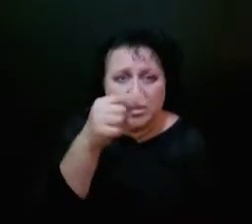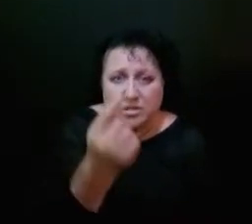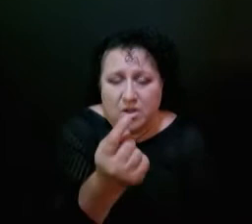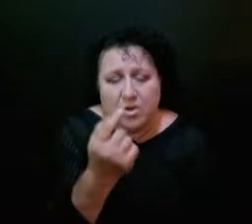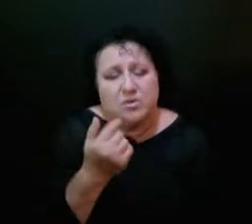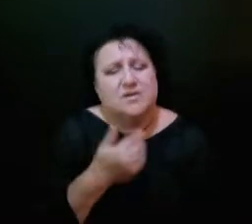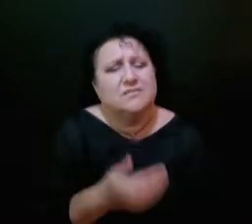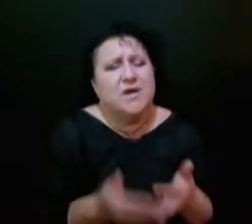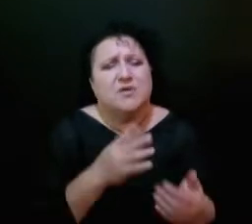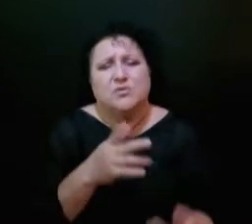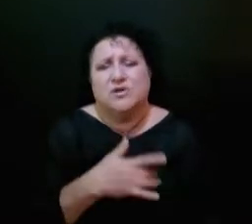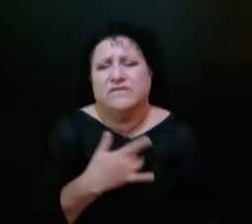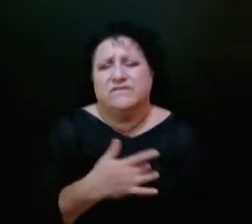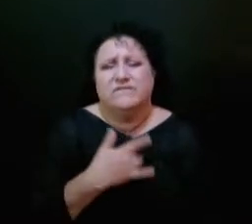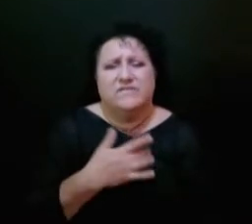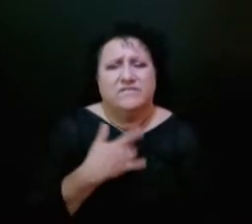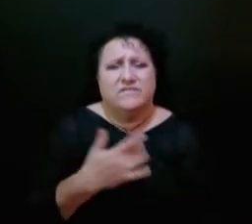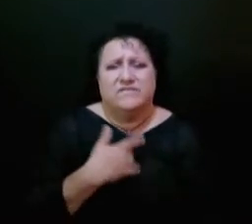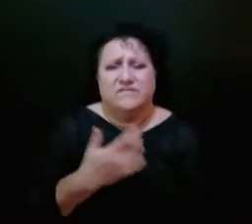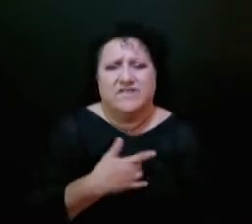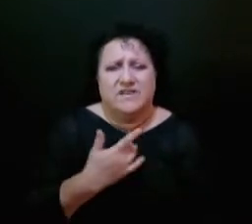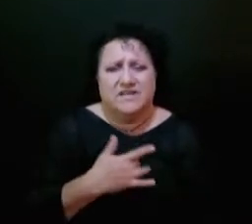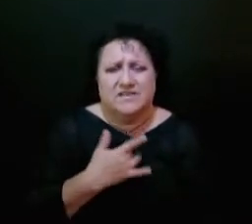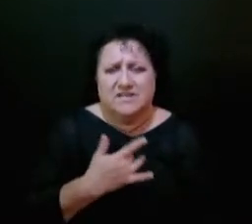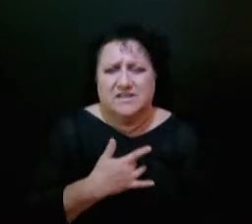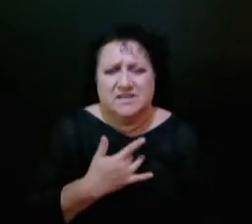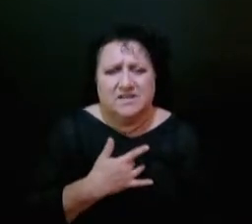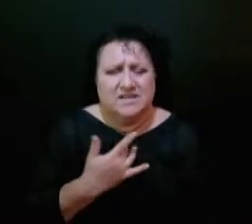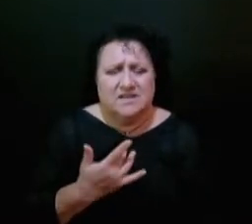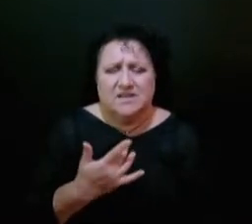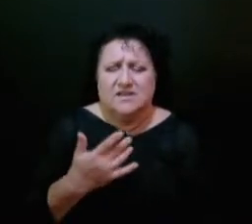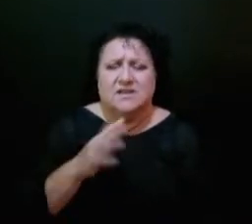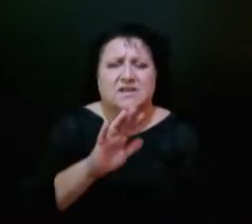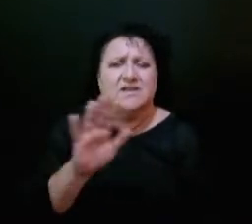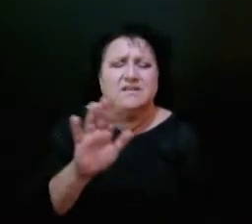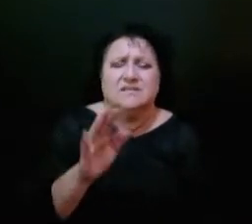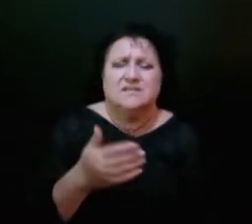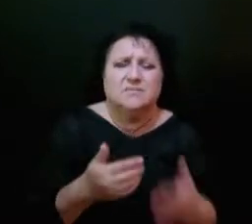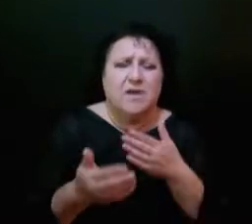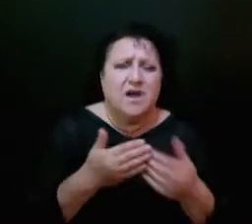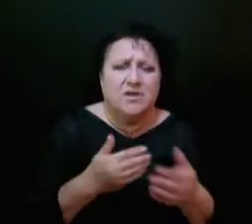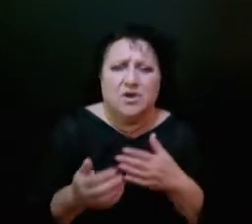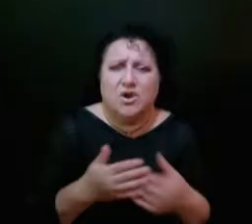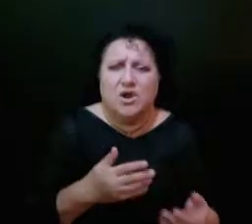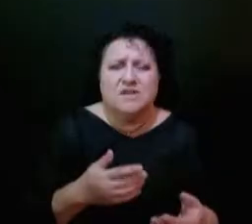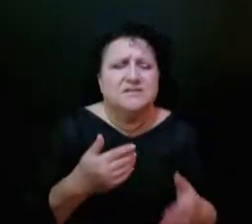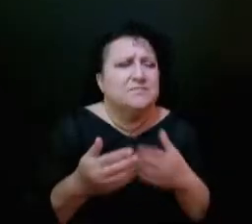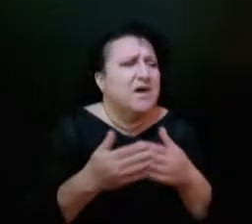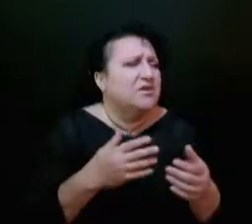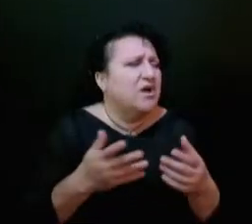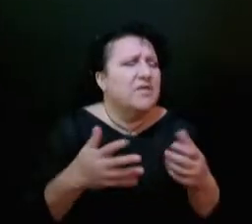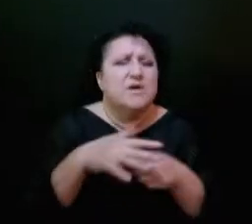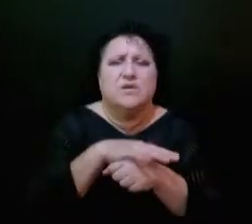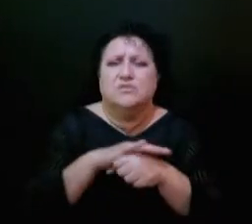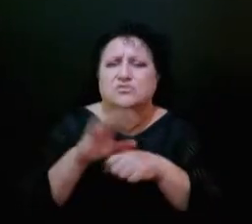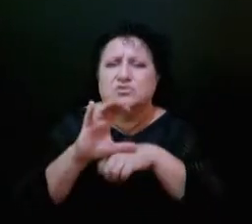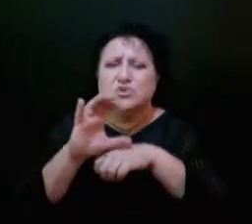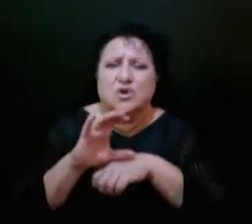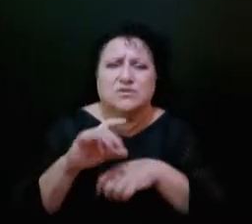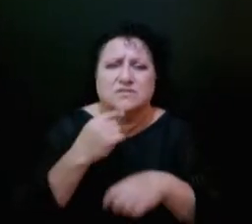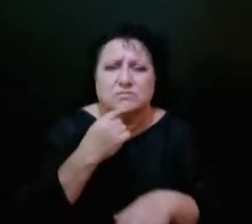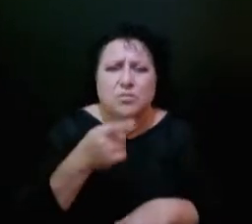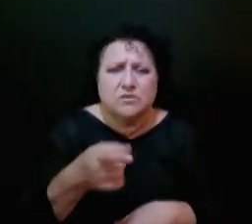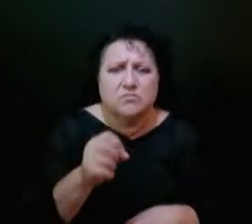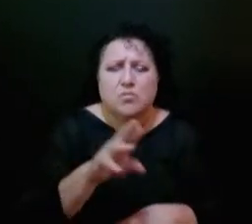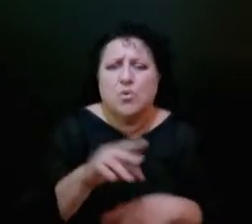what your feelings tell you, no matter how the church, the little C church, has disappointed you or hurt you, we are